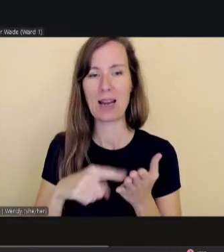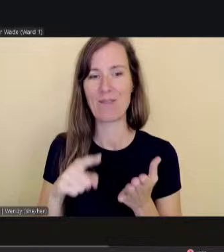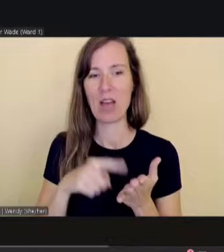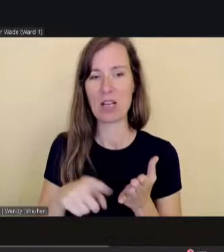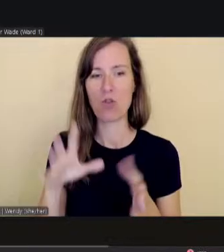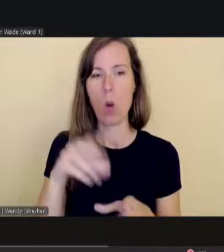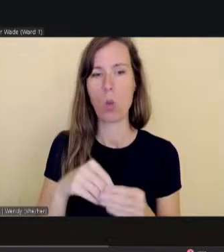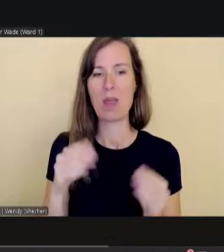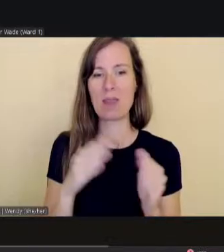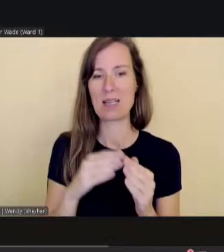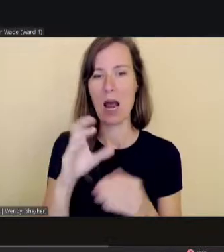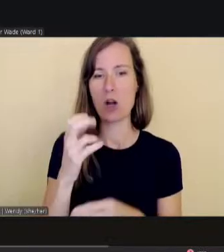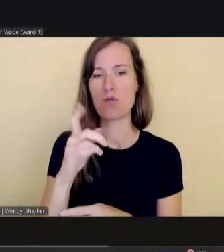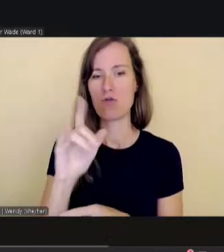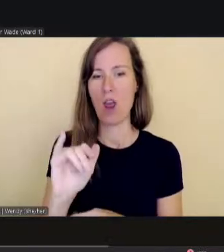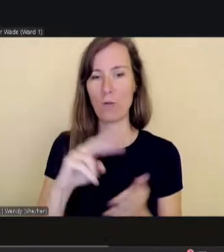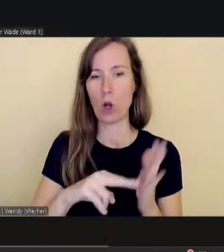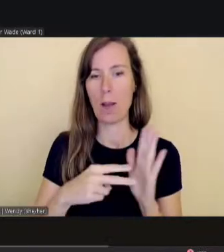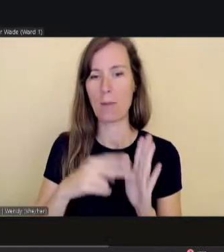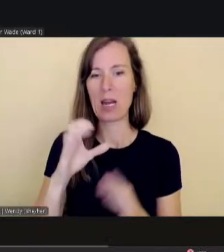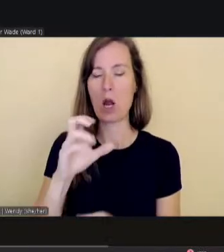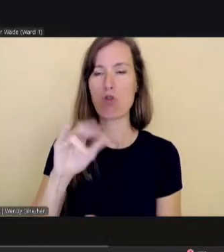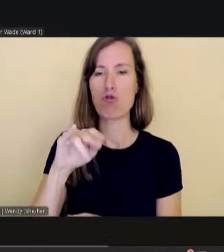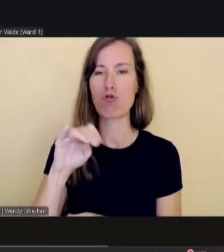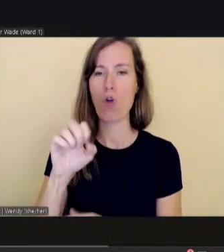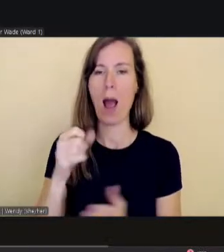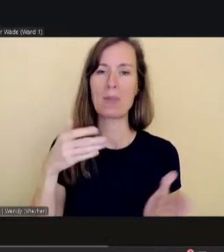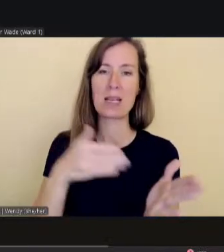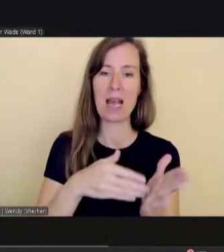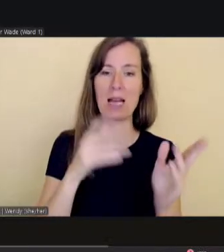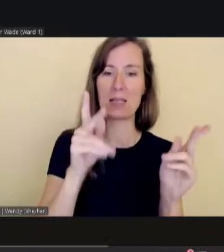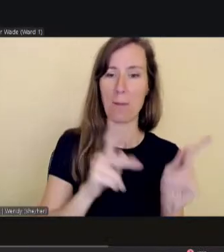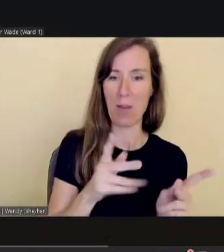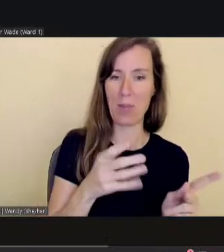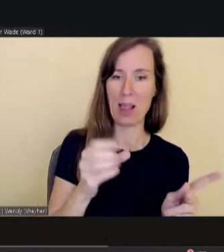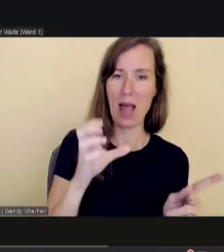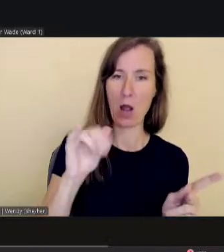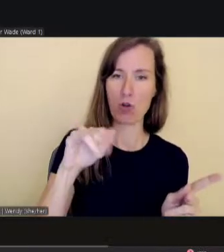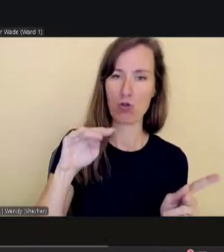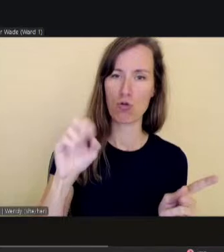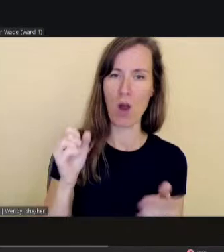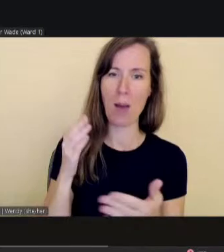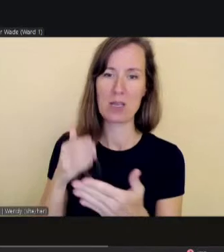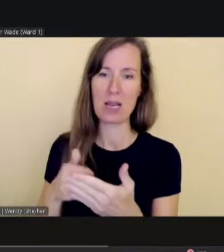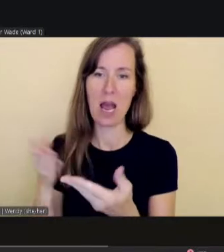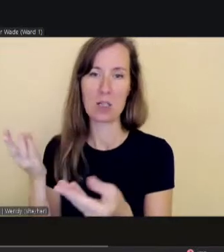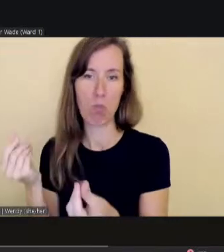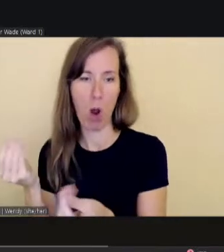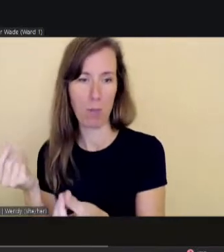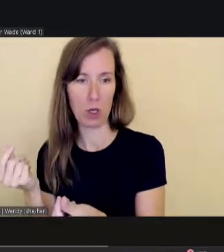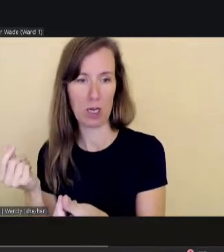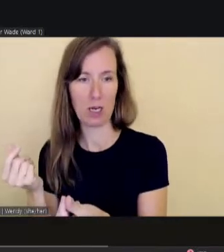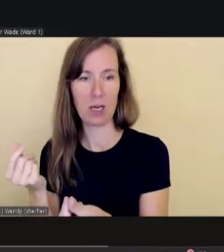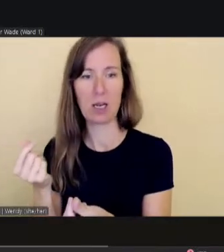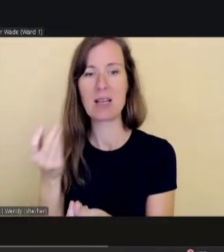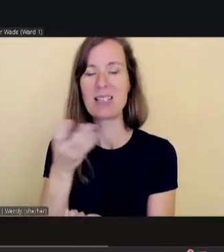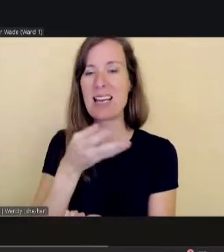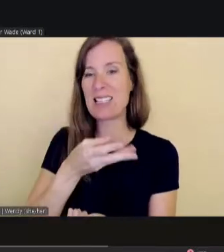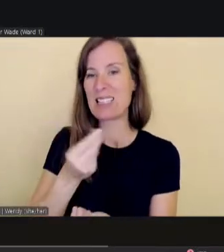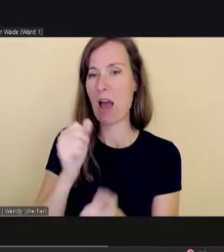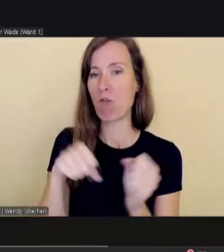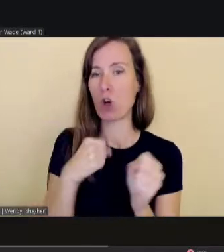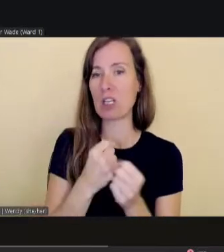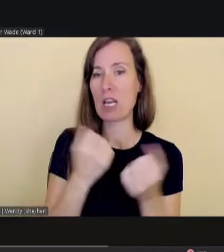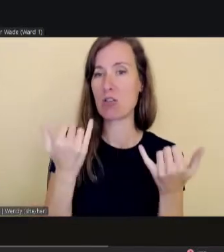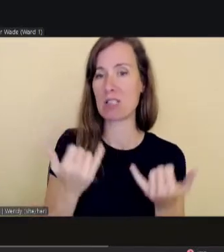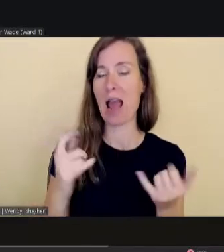property or for property. It's been several years now since the Cheverly Police Department has handled